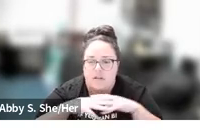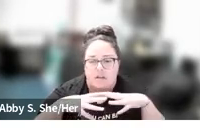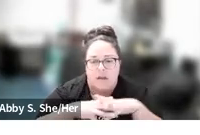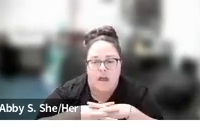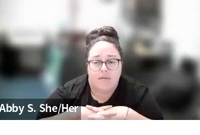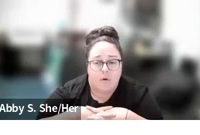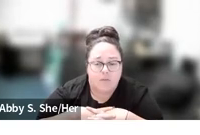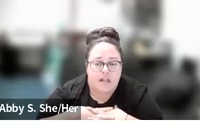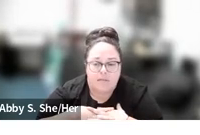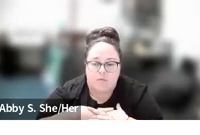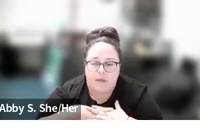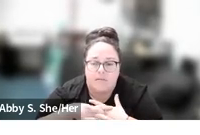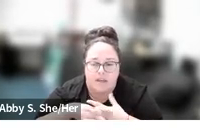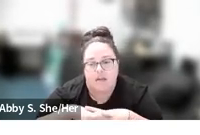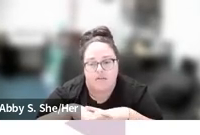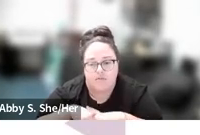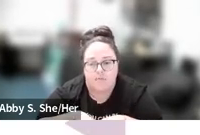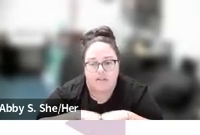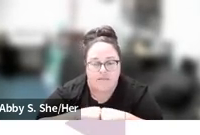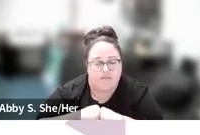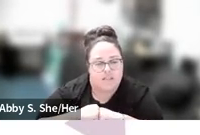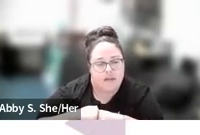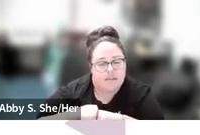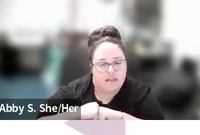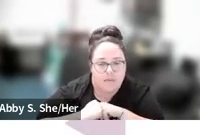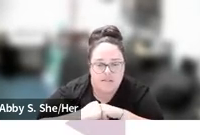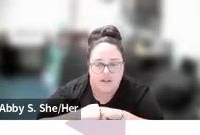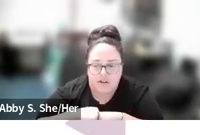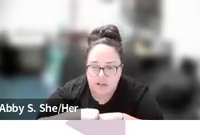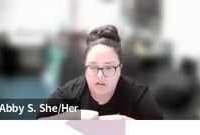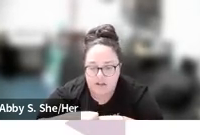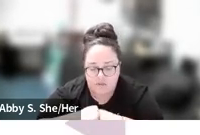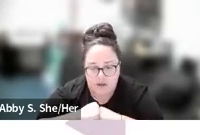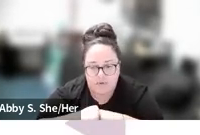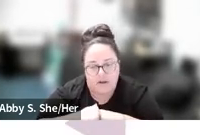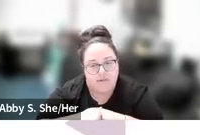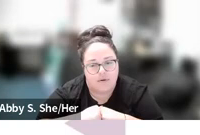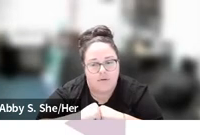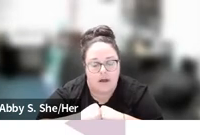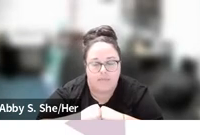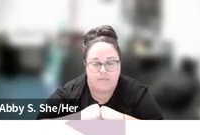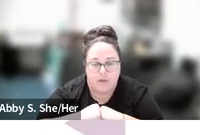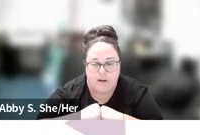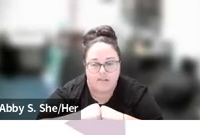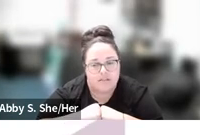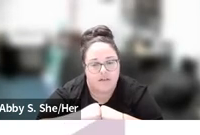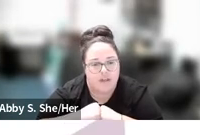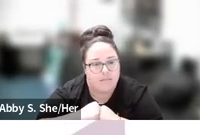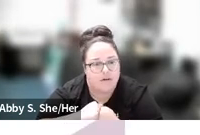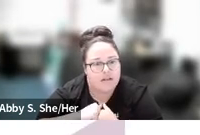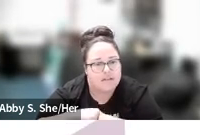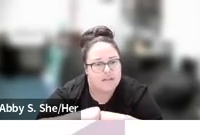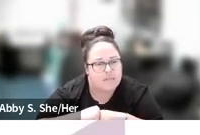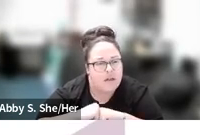Facebook? I mean, most tablets would be able to handle Zoom and Live on Facebook. I think it depends on your internet as well, but also the processing